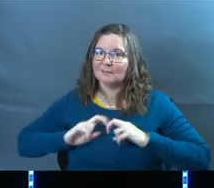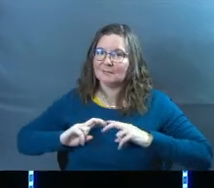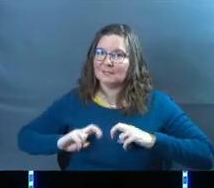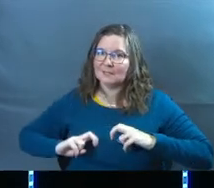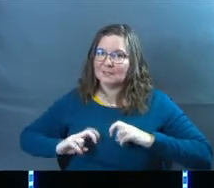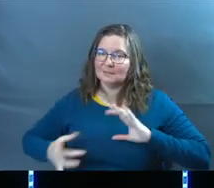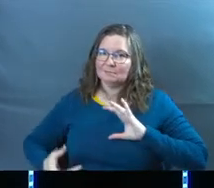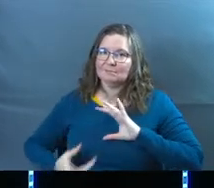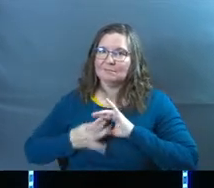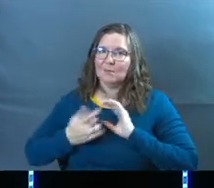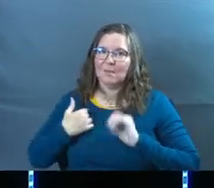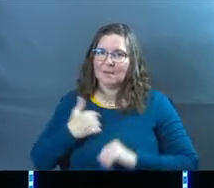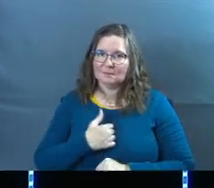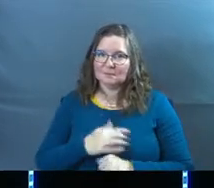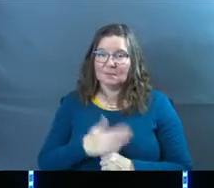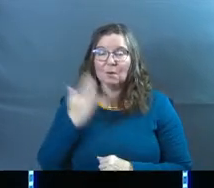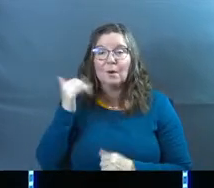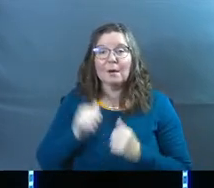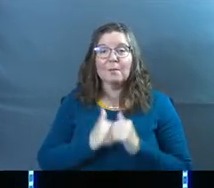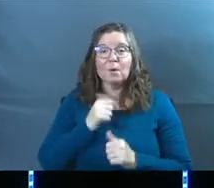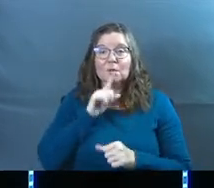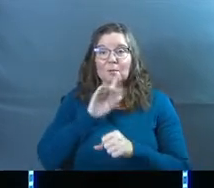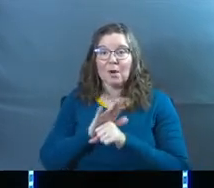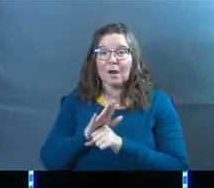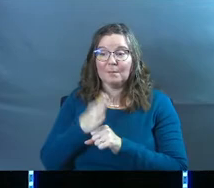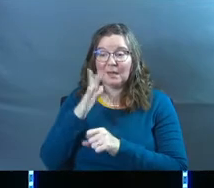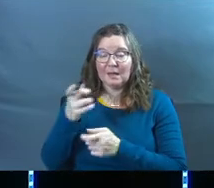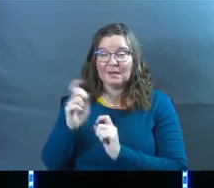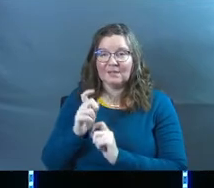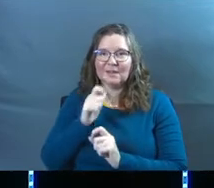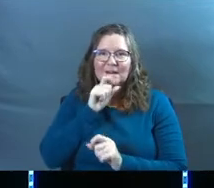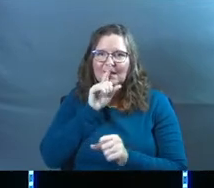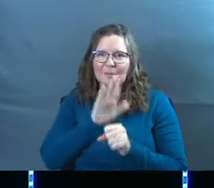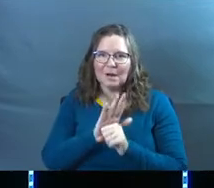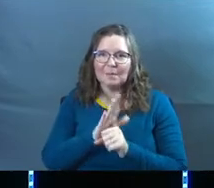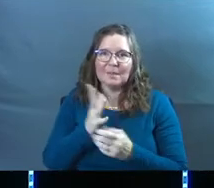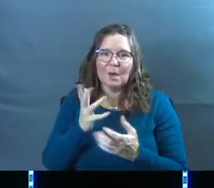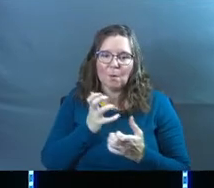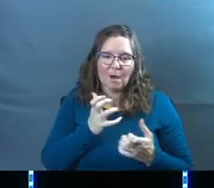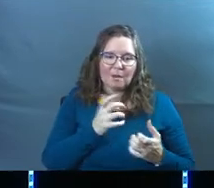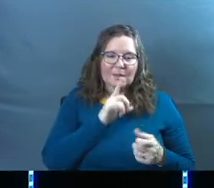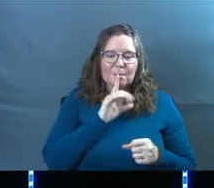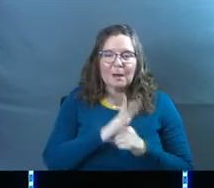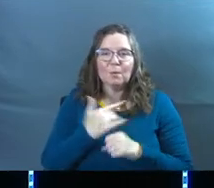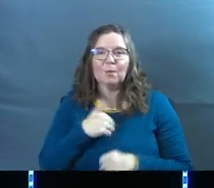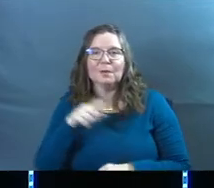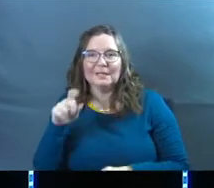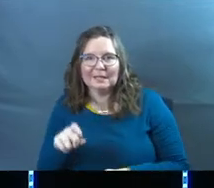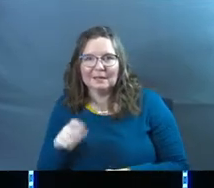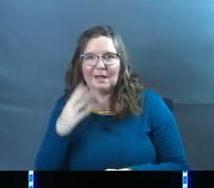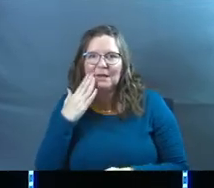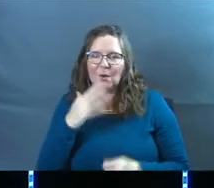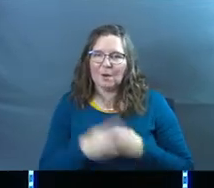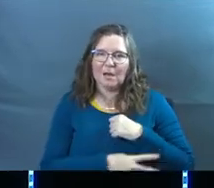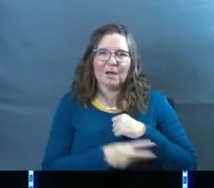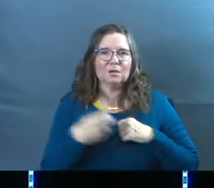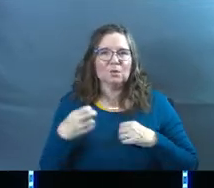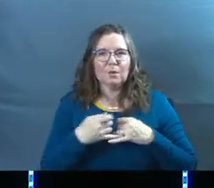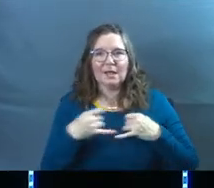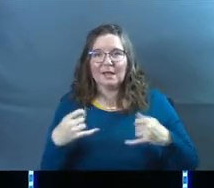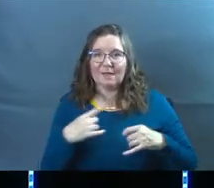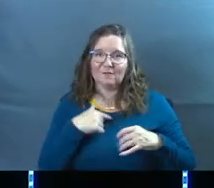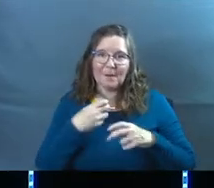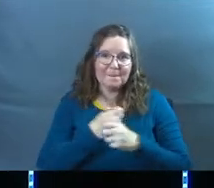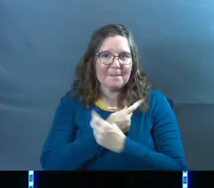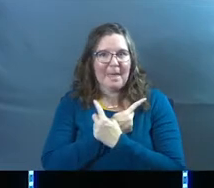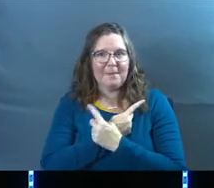us. Because most of the promises that God has given us are not the promises that they want, they're the promises that we need. And I know I stole that line from Batman, but it was